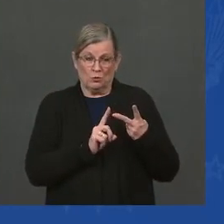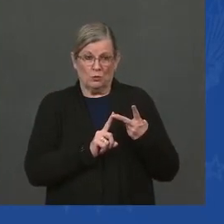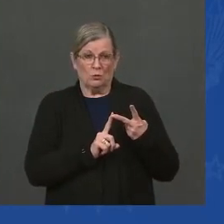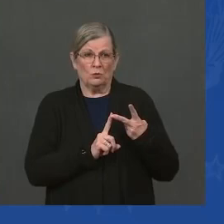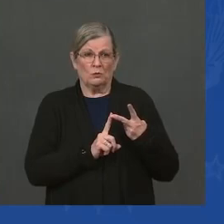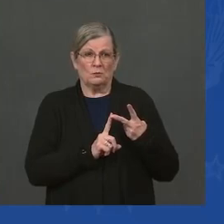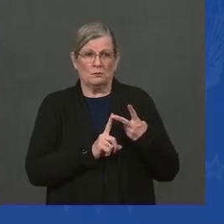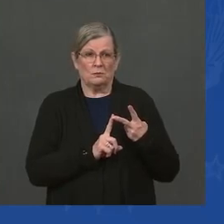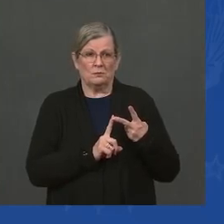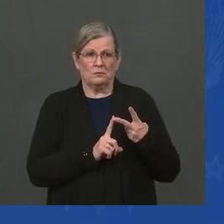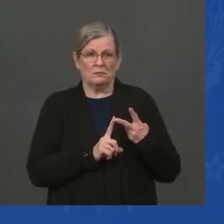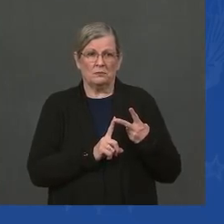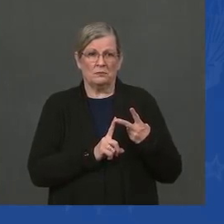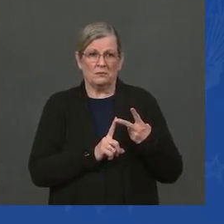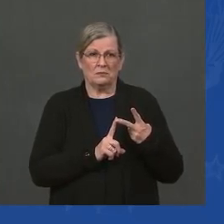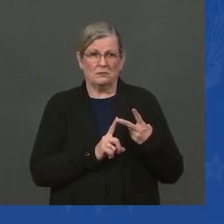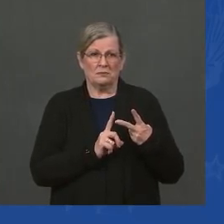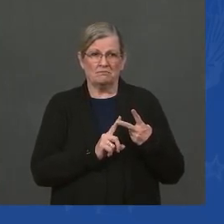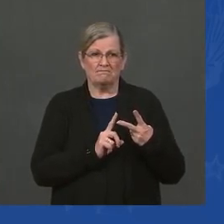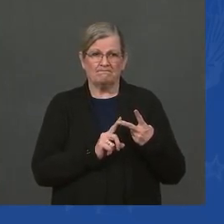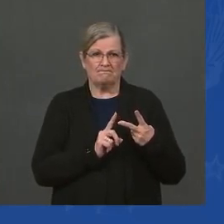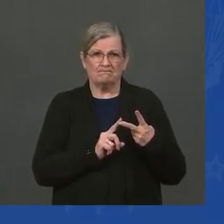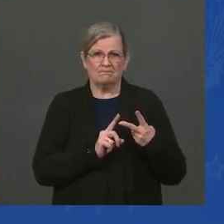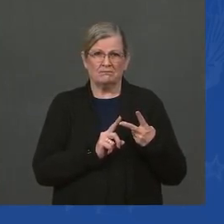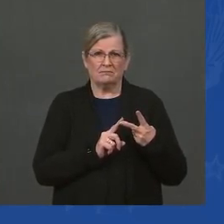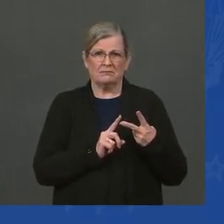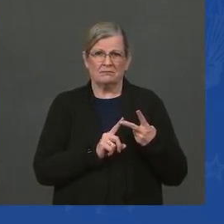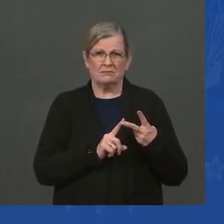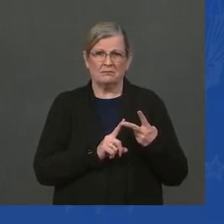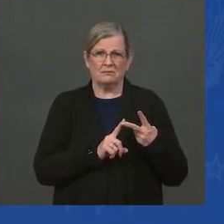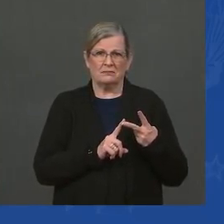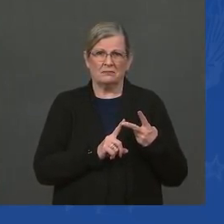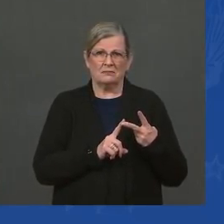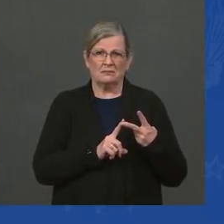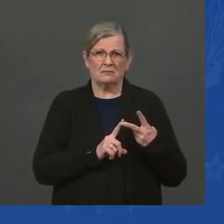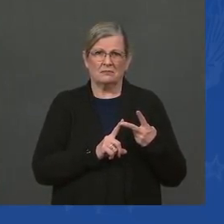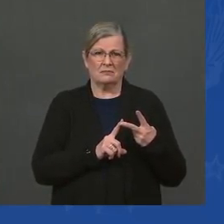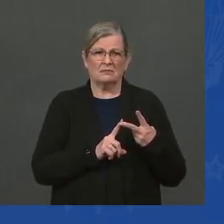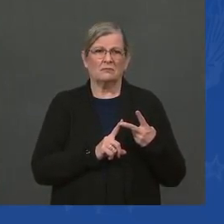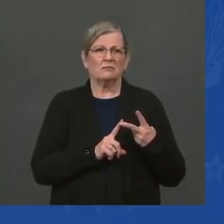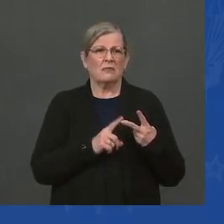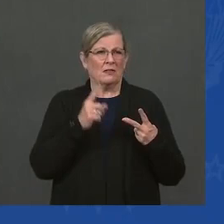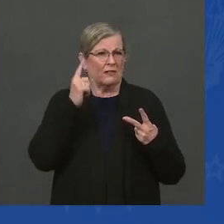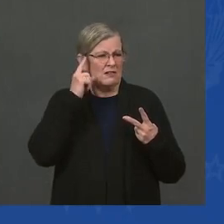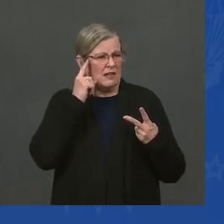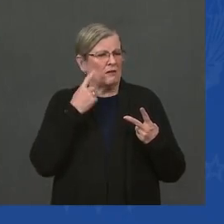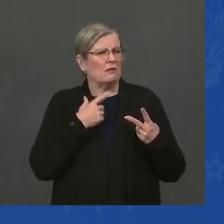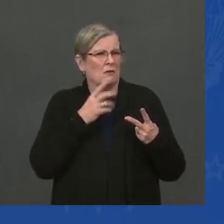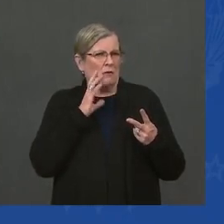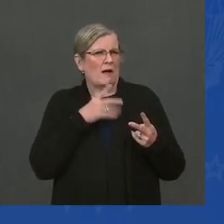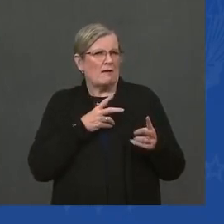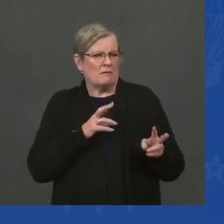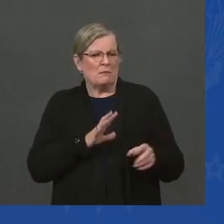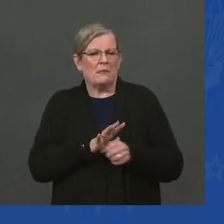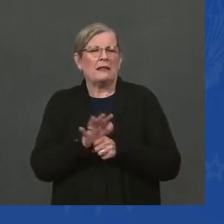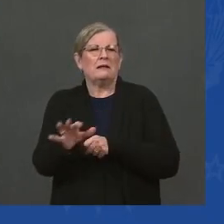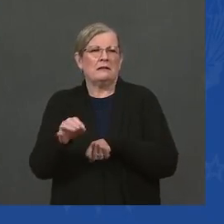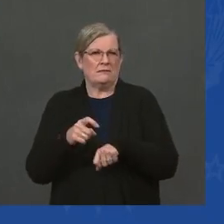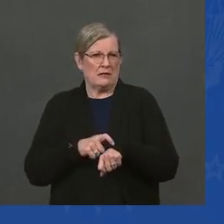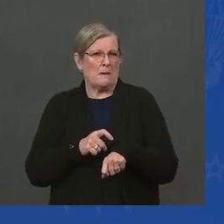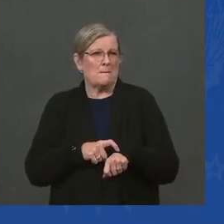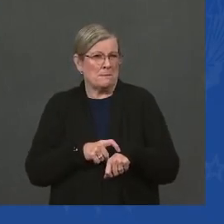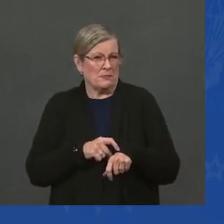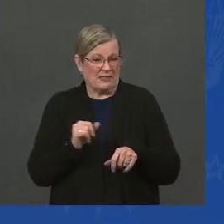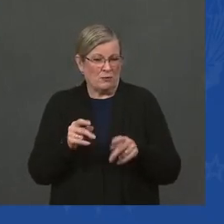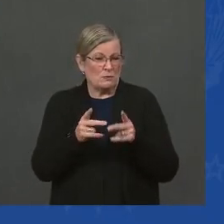indicate that I think we're going to have plenty of time to make sure all the major nominees are able to be cleared